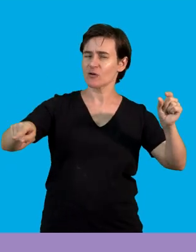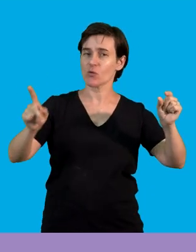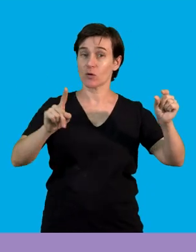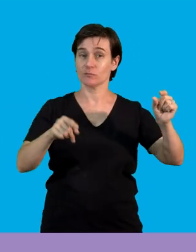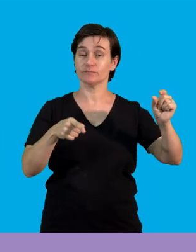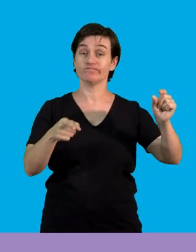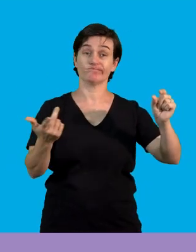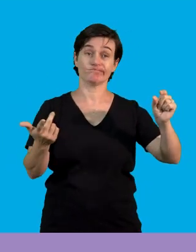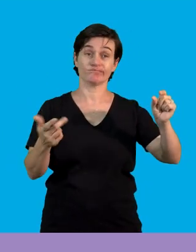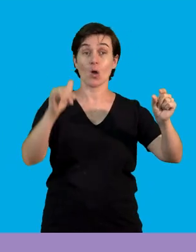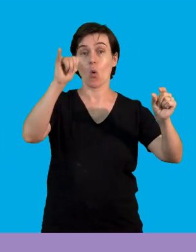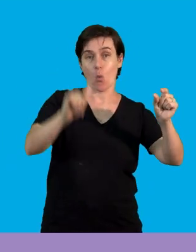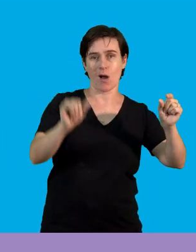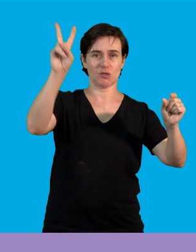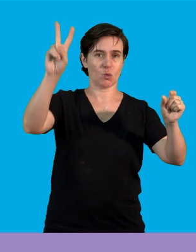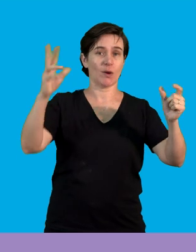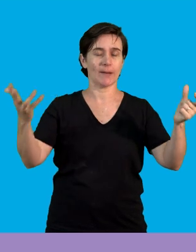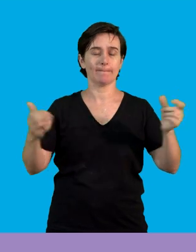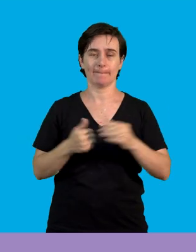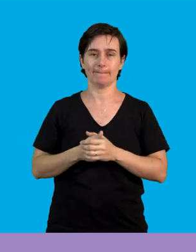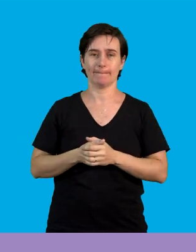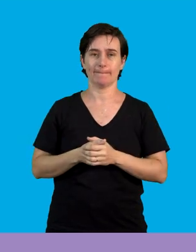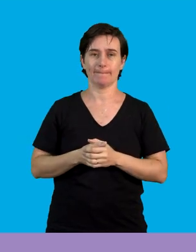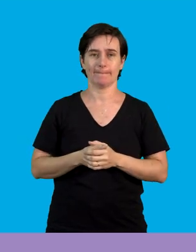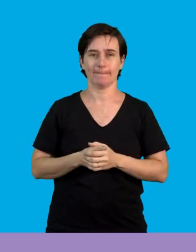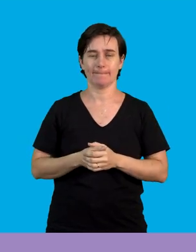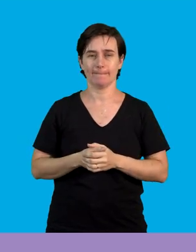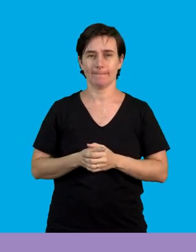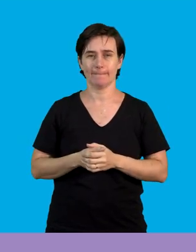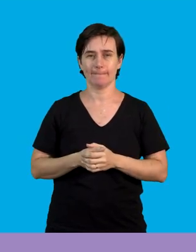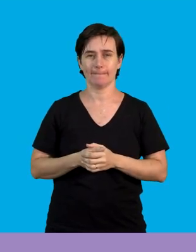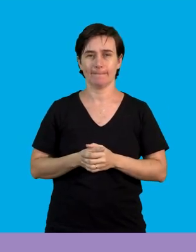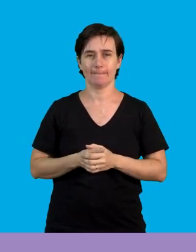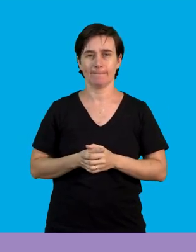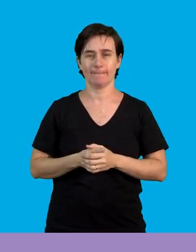have y squared. All right, I'll do a double